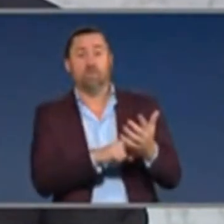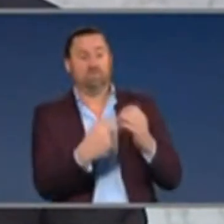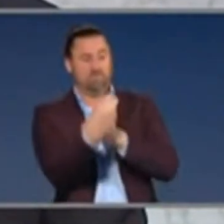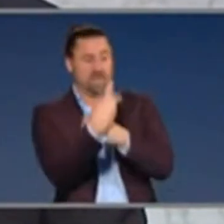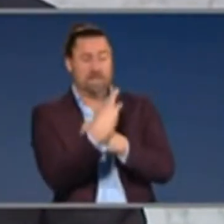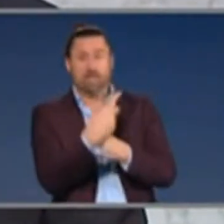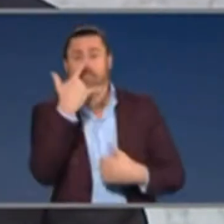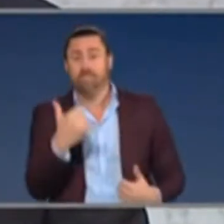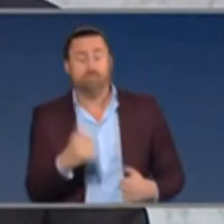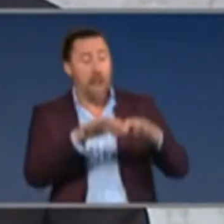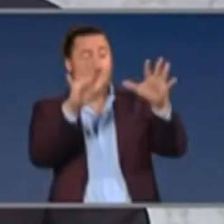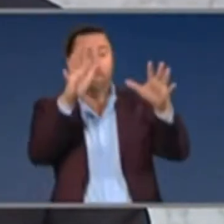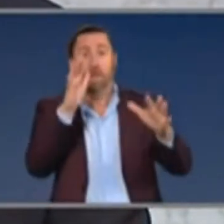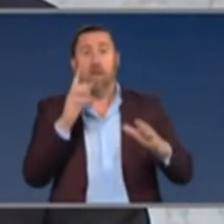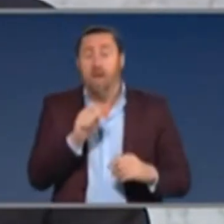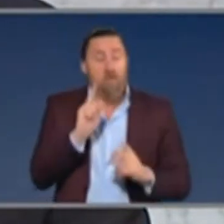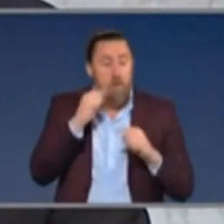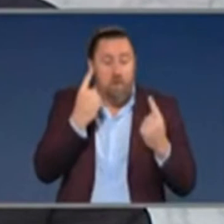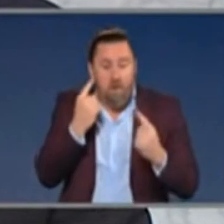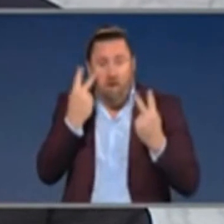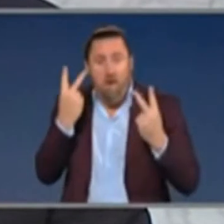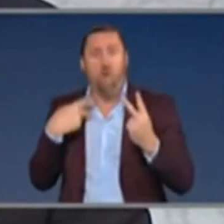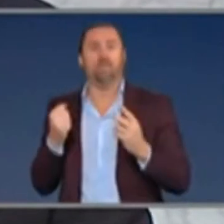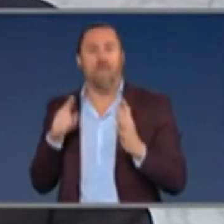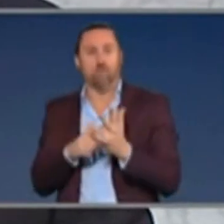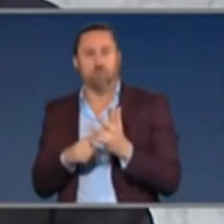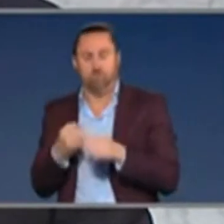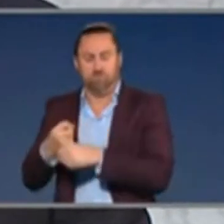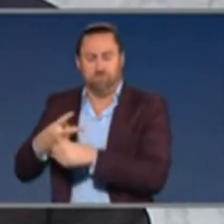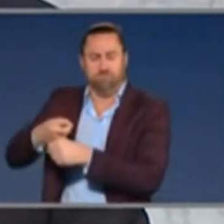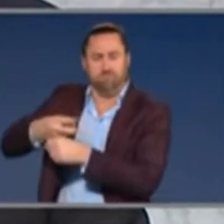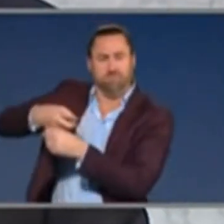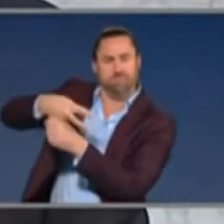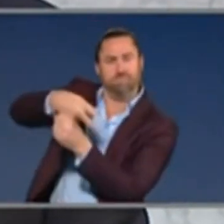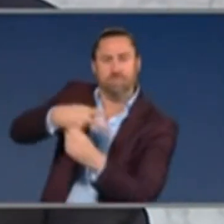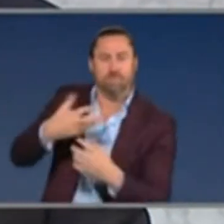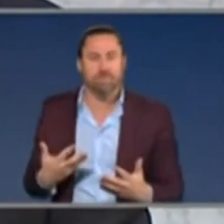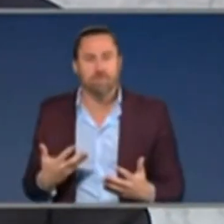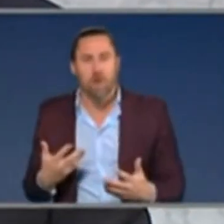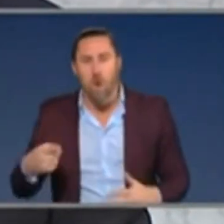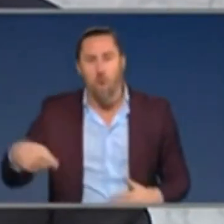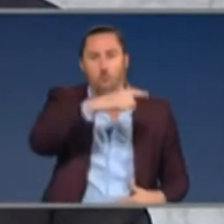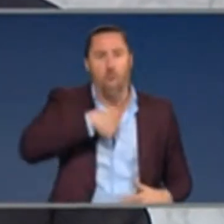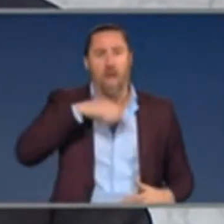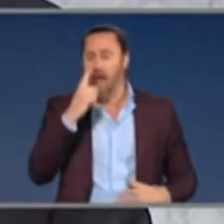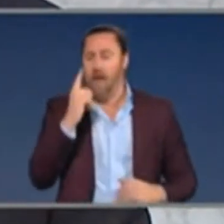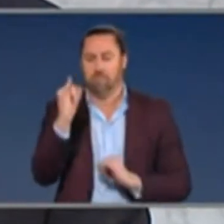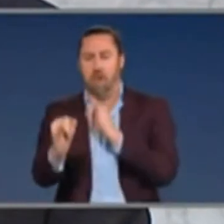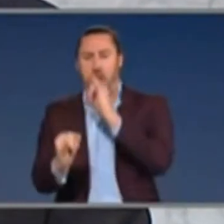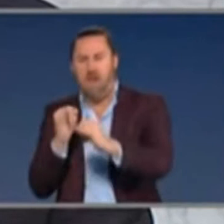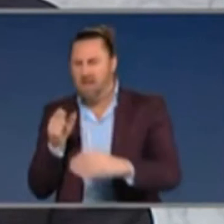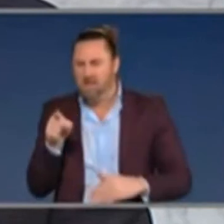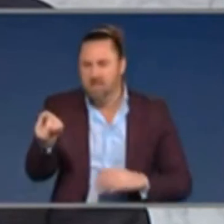it. But I think we've got to be careful not to slip into some idea that there's